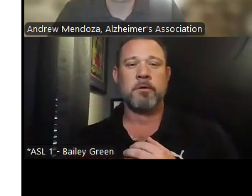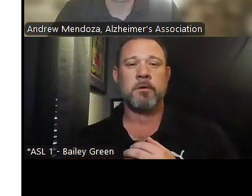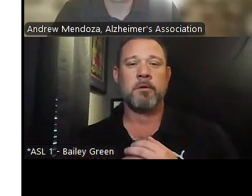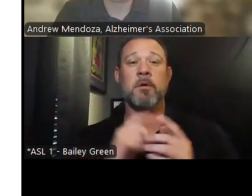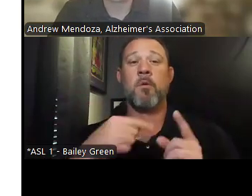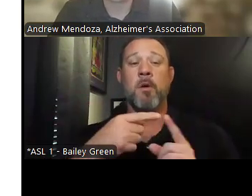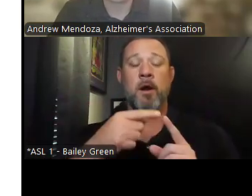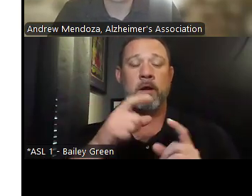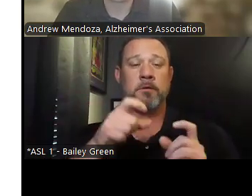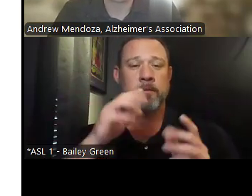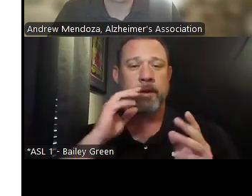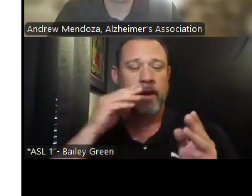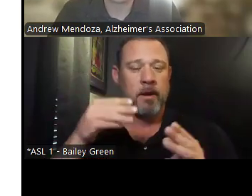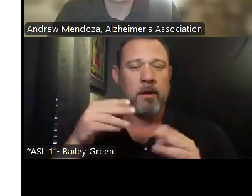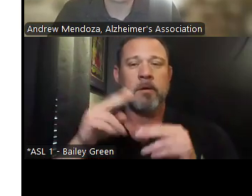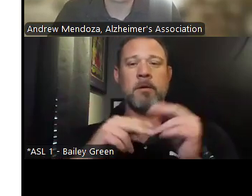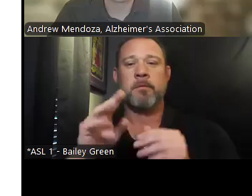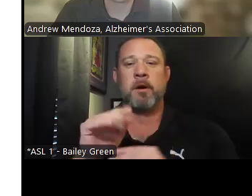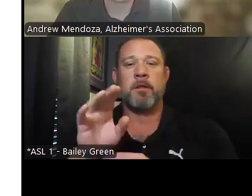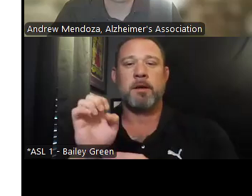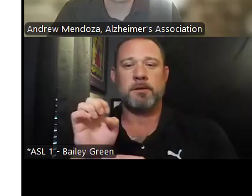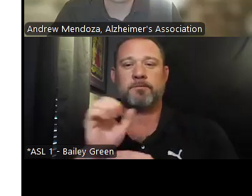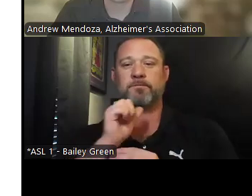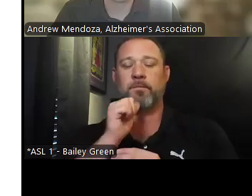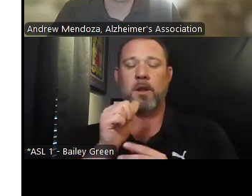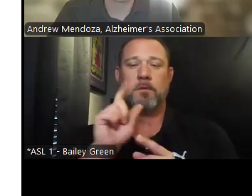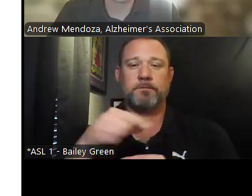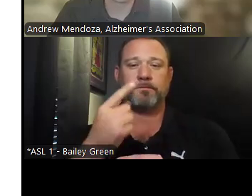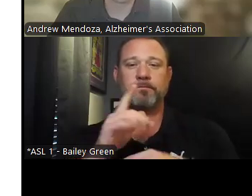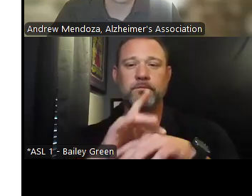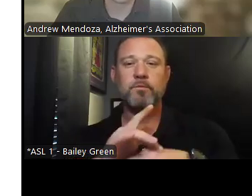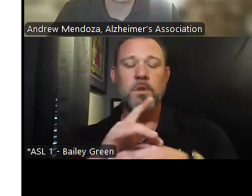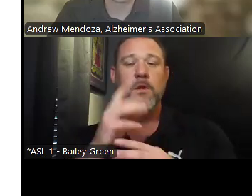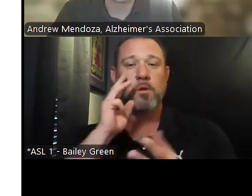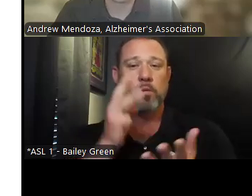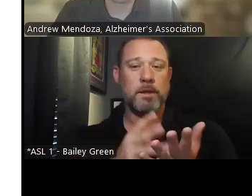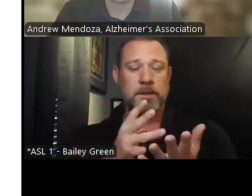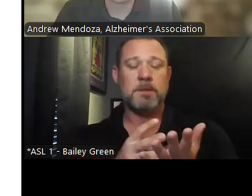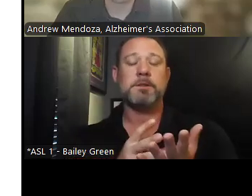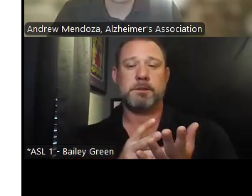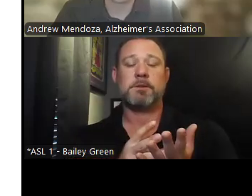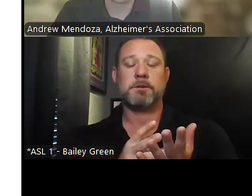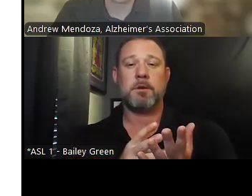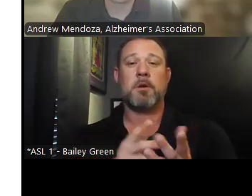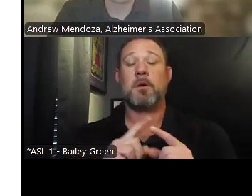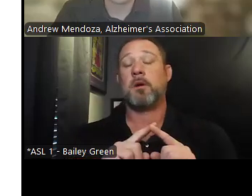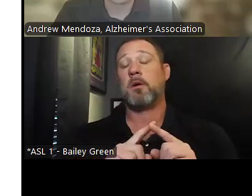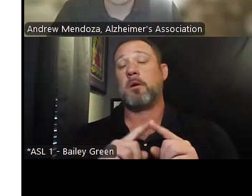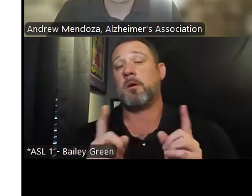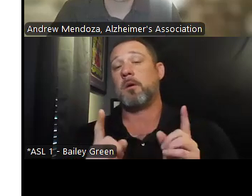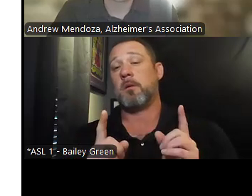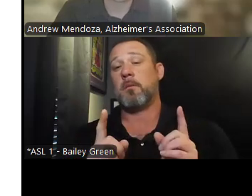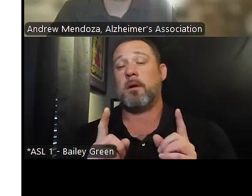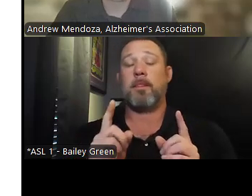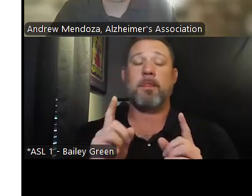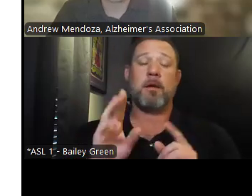aim instead to build a case that isn't solely relying on witness testimony. But unfortunately, the implicit